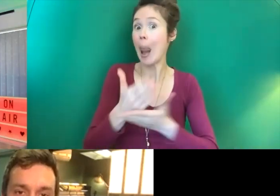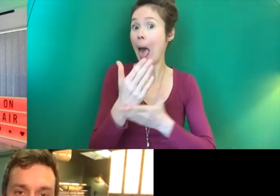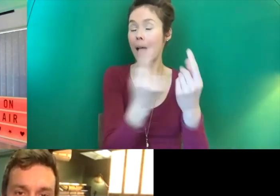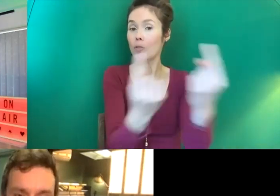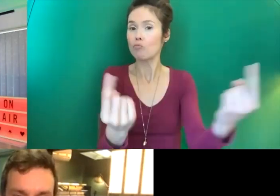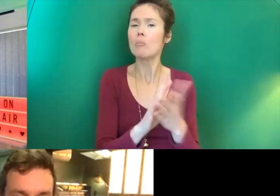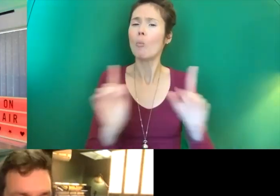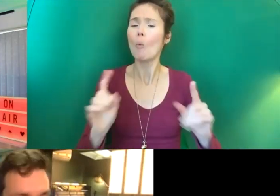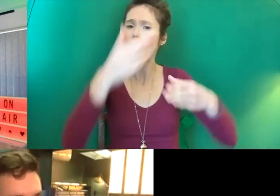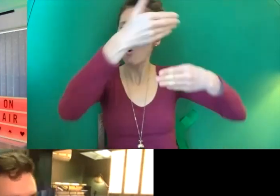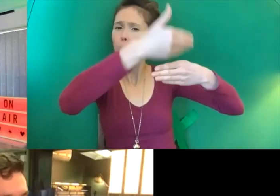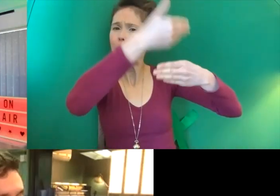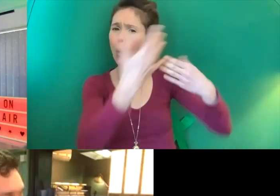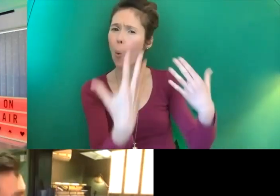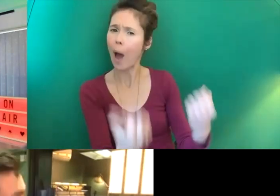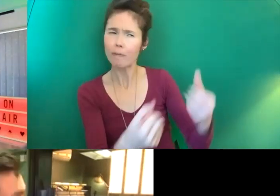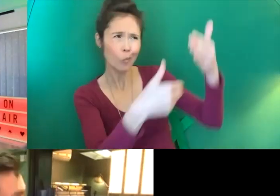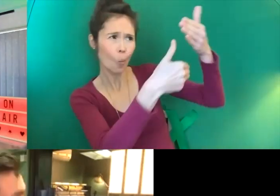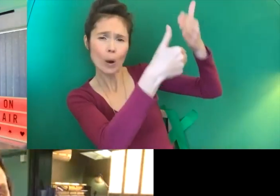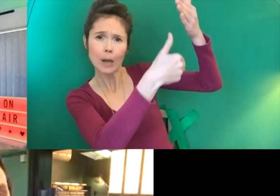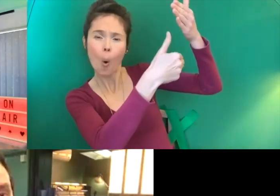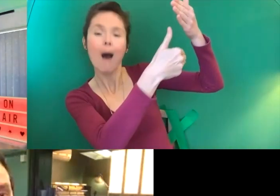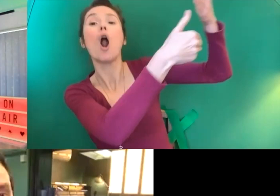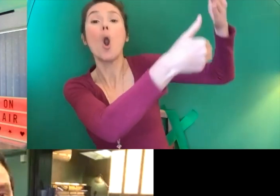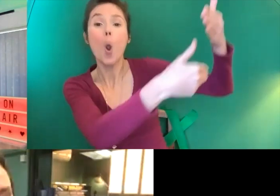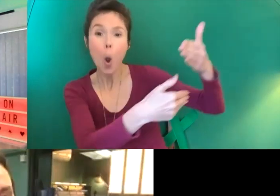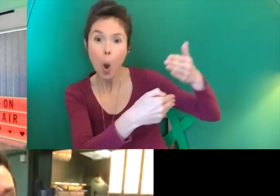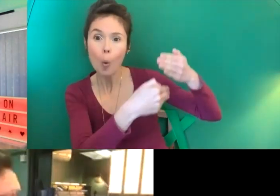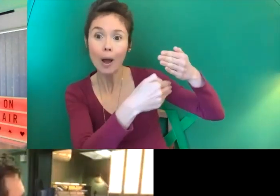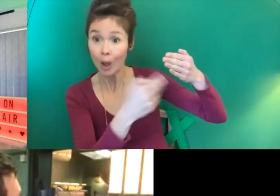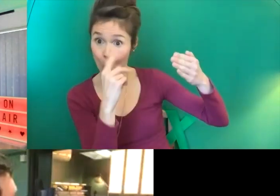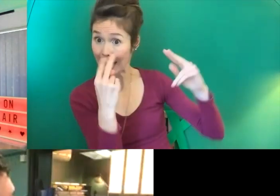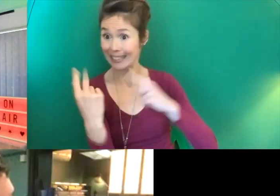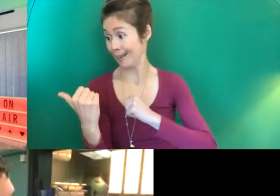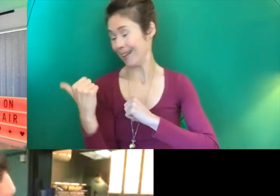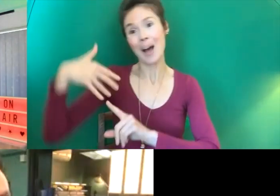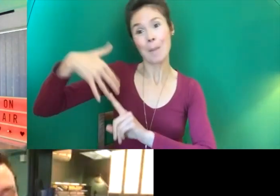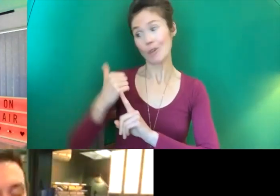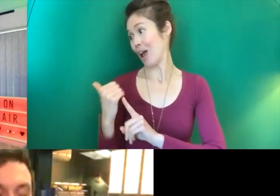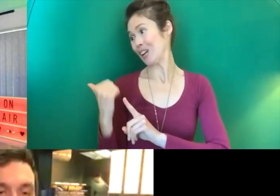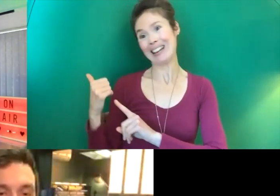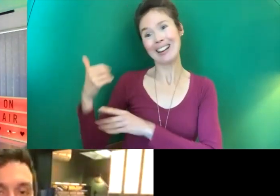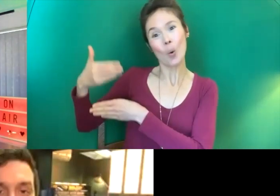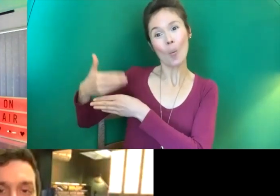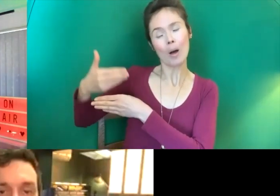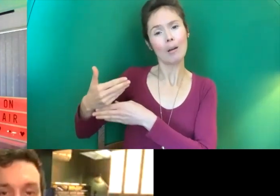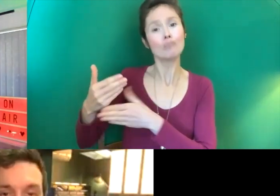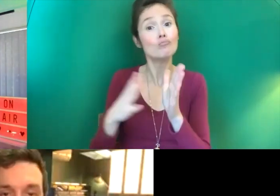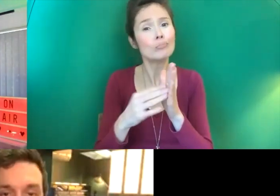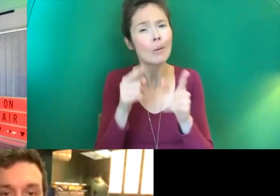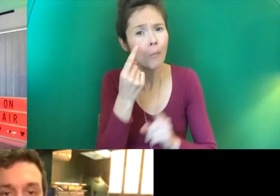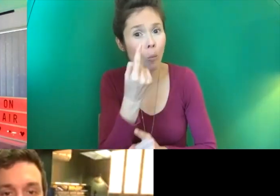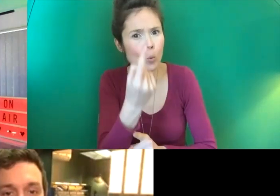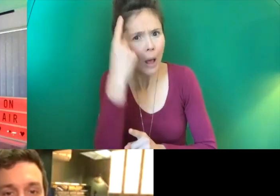window is also lower and it's just behind me. So if you're performing in that